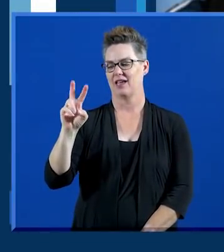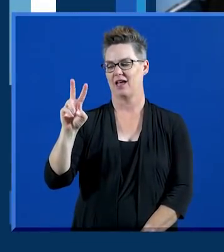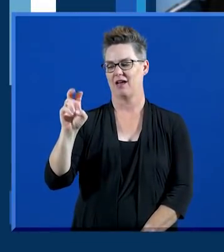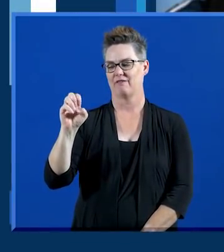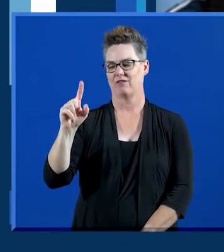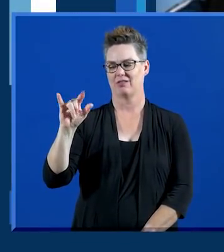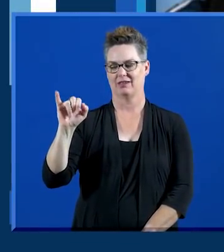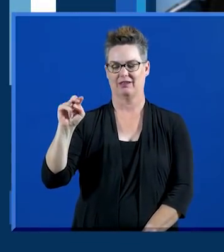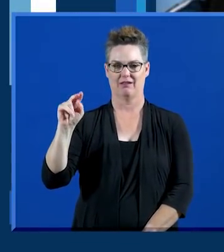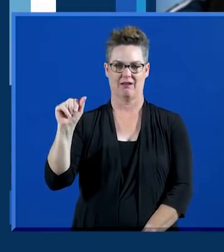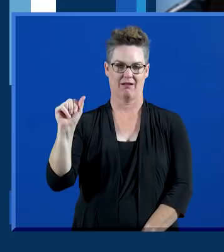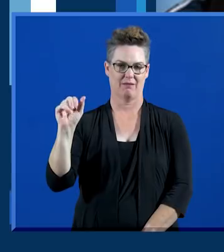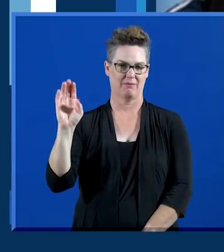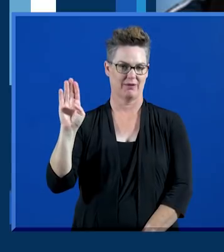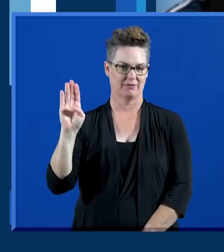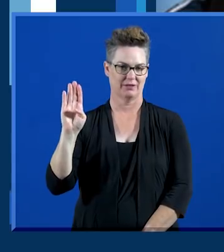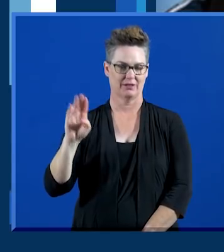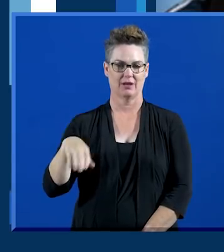Evelina Balbanova.